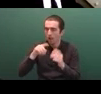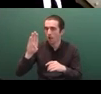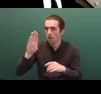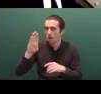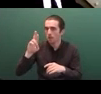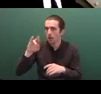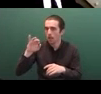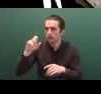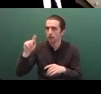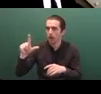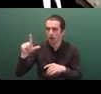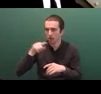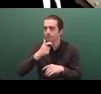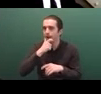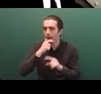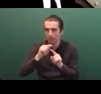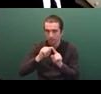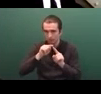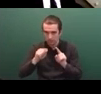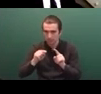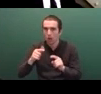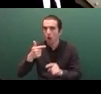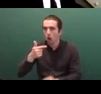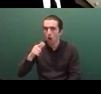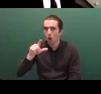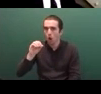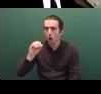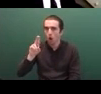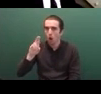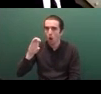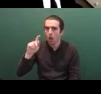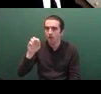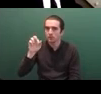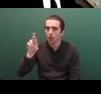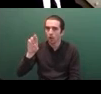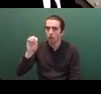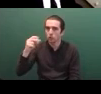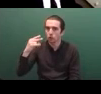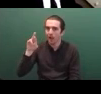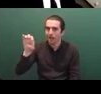yourself, how can this practice that we're seeing here be translated into middle and low income